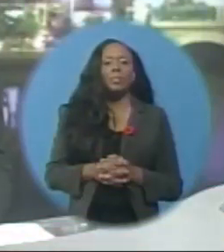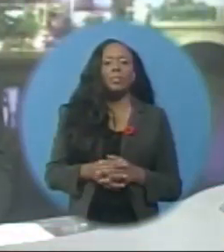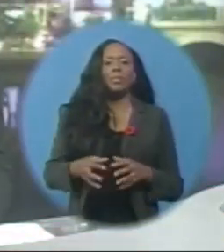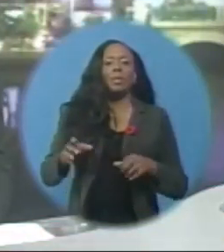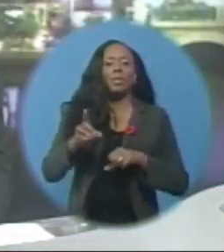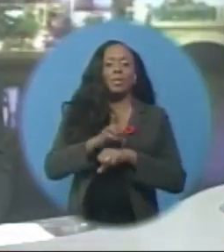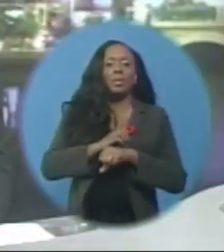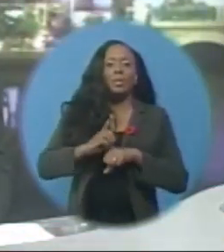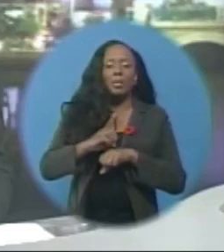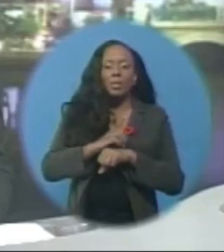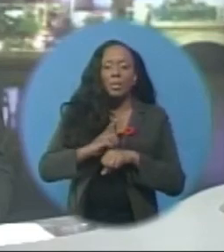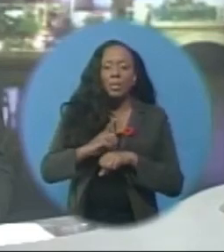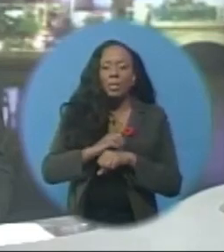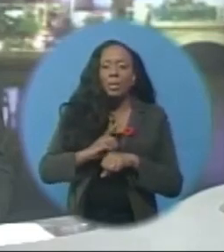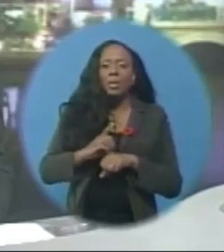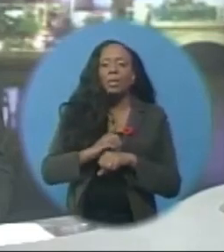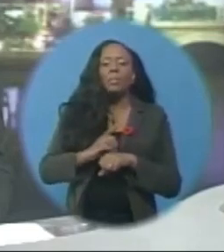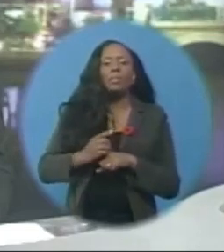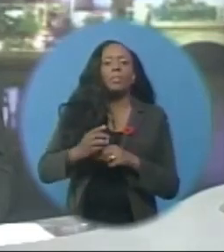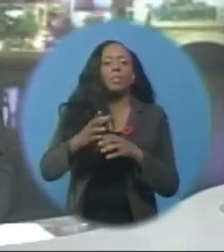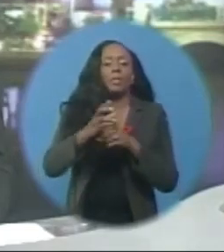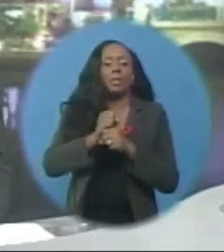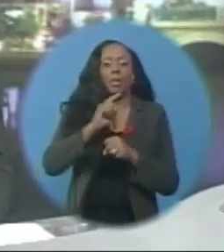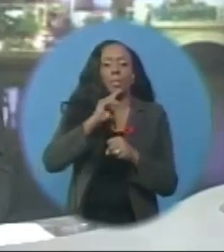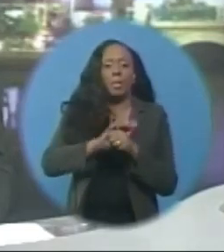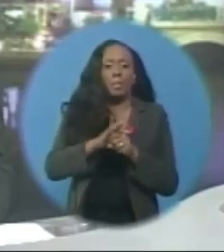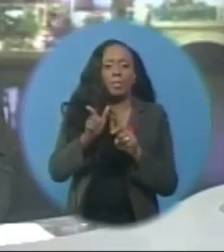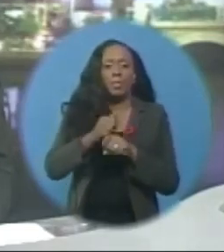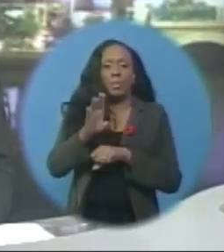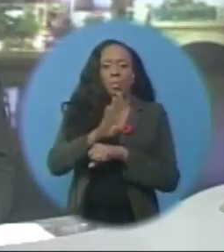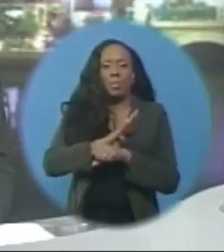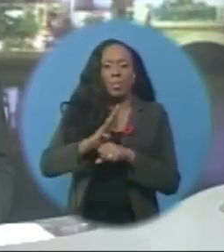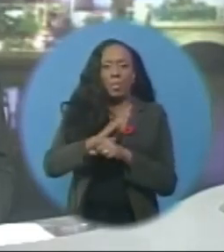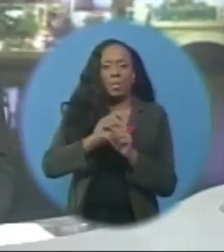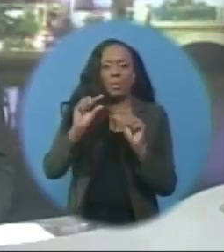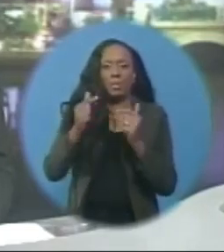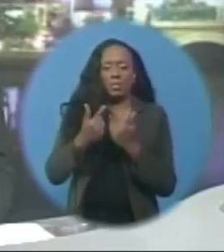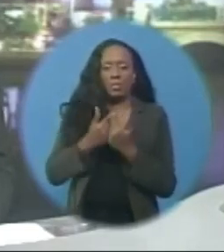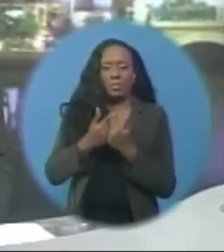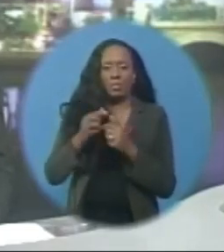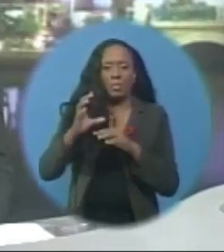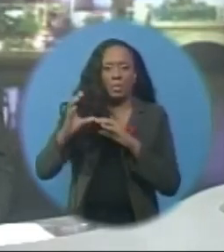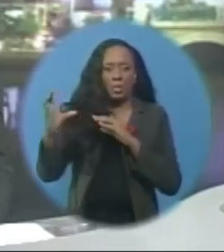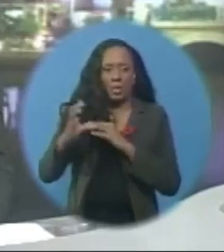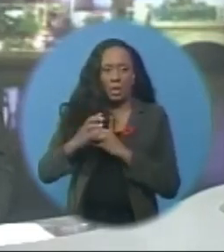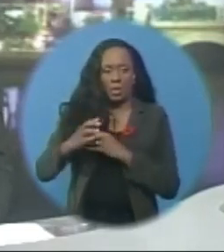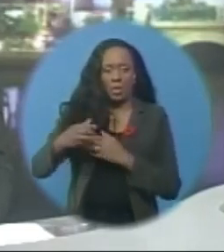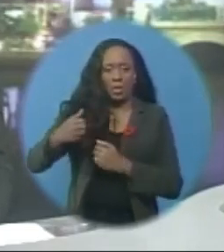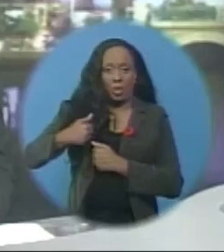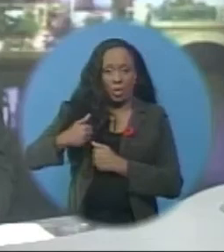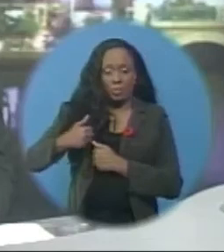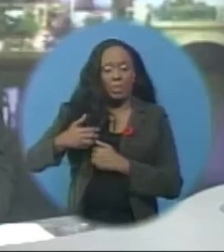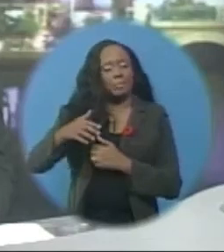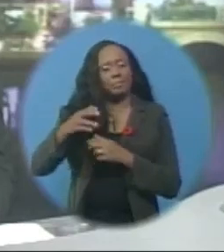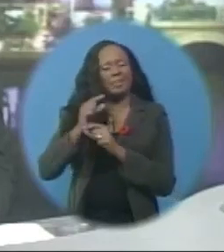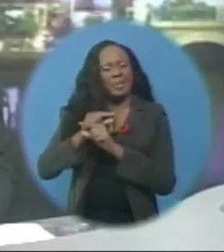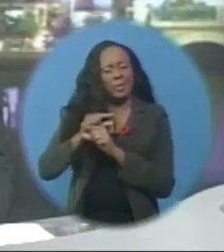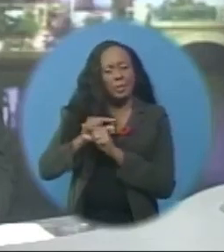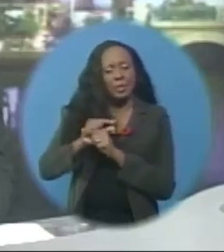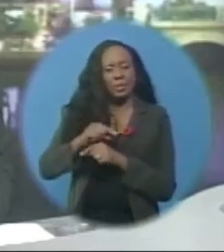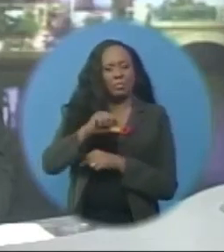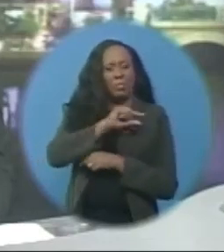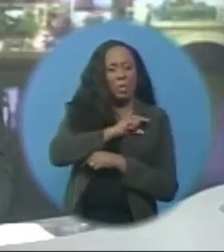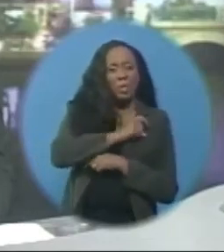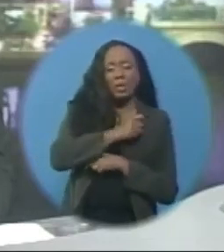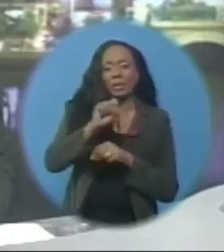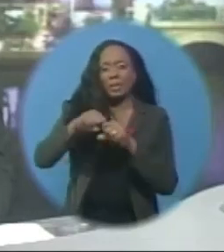Dominica has been assured by the Barbados-based regional security systems that the RSS remains resolute and unwavering in its